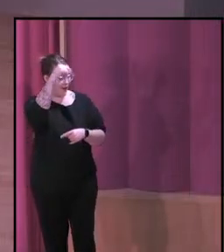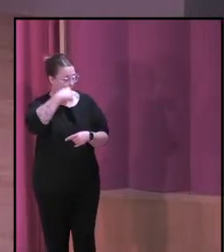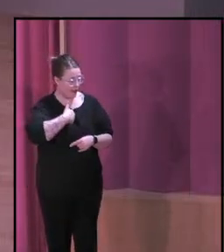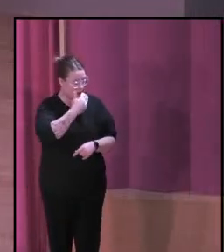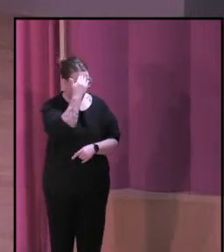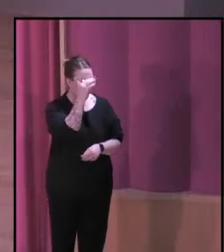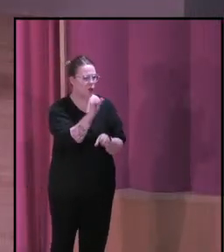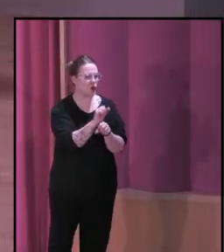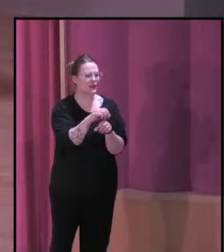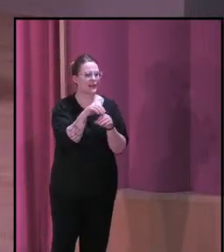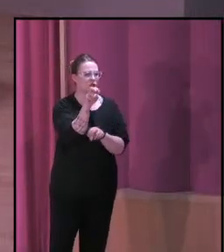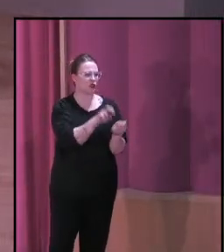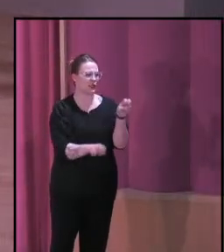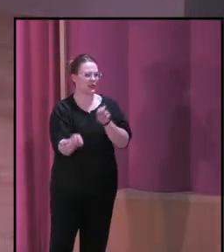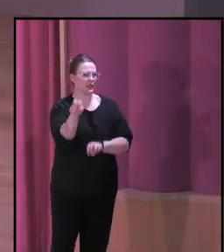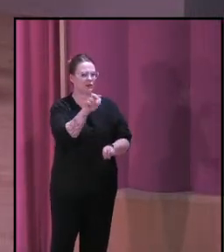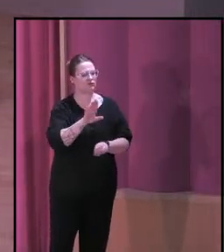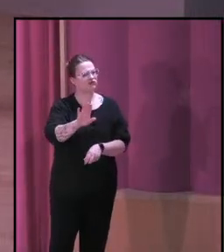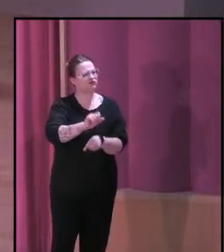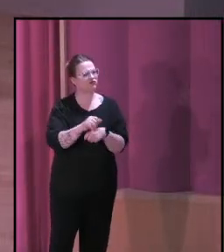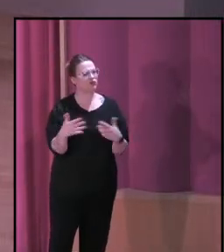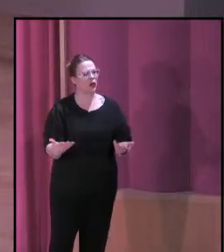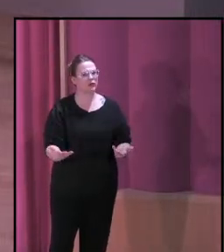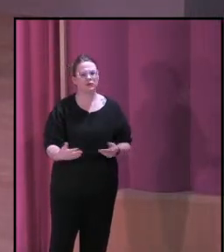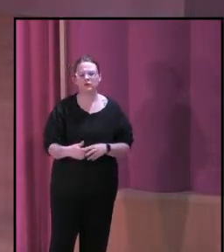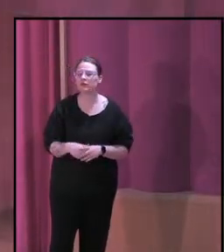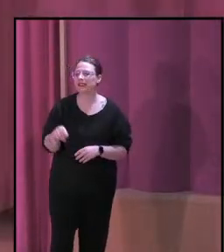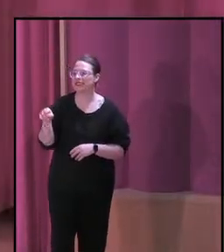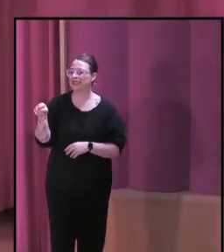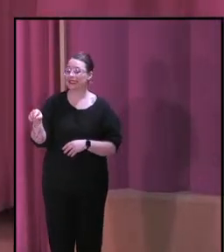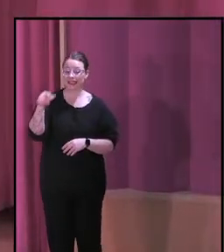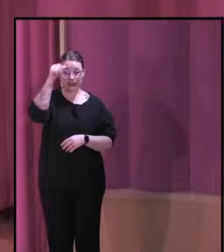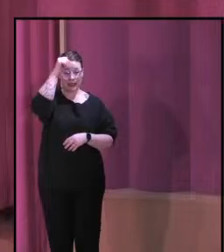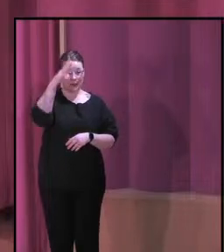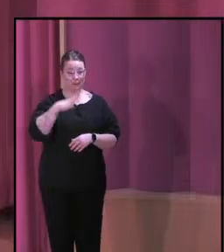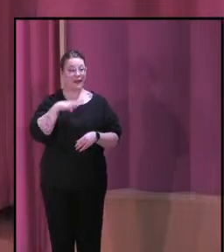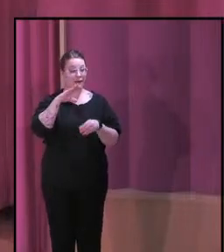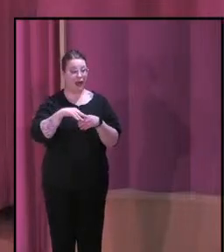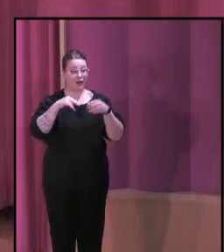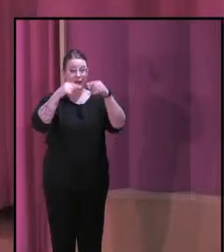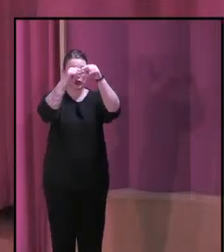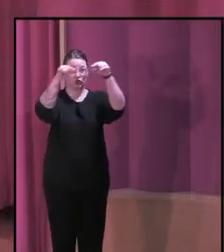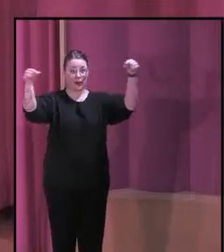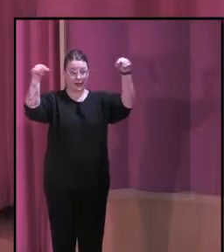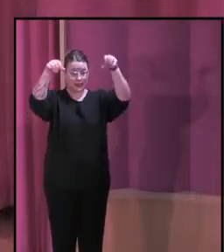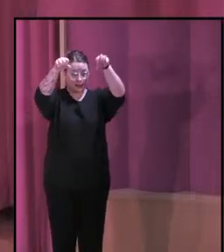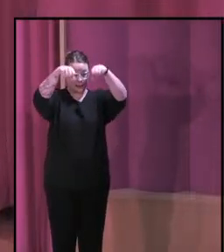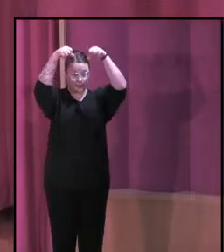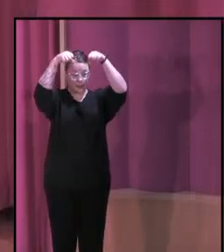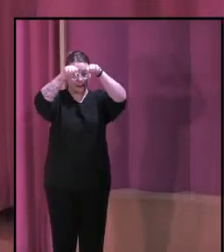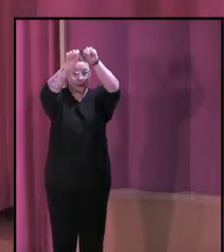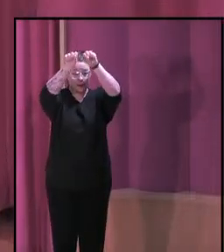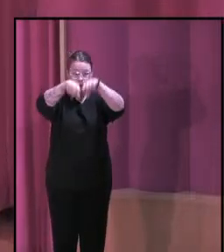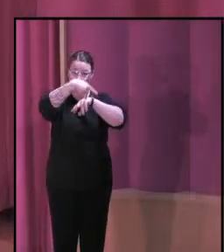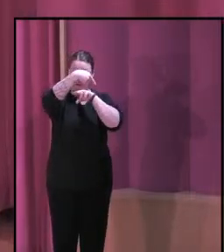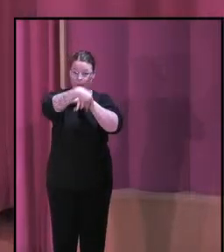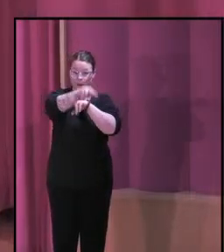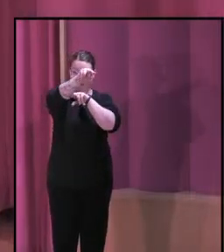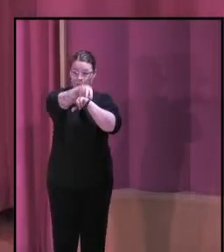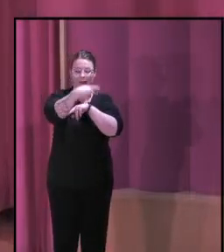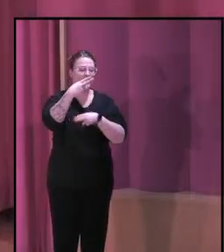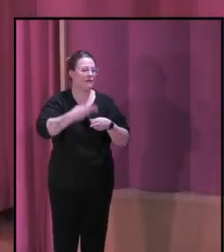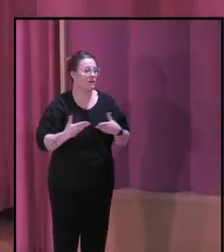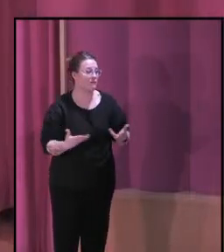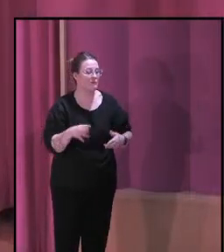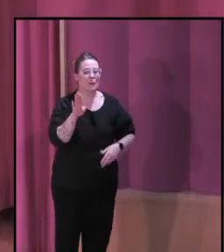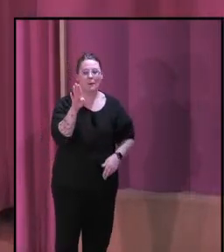in the circus. And his job there is he is the man on the flying trapeze. His name is Bob. And Bob